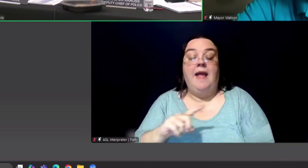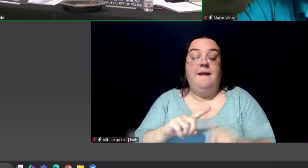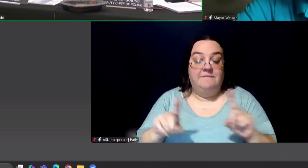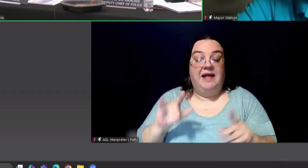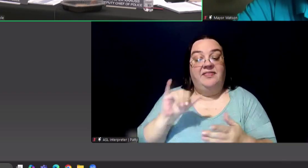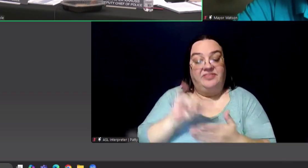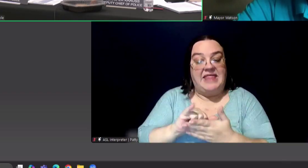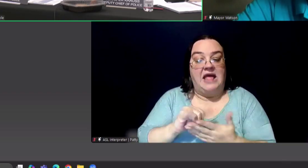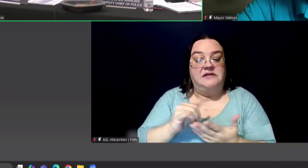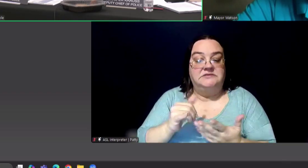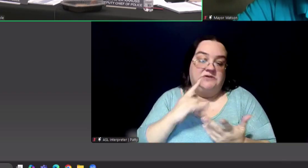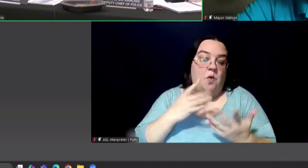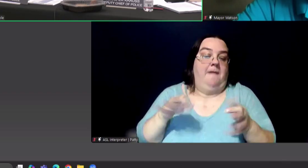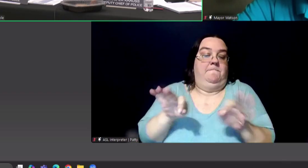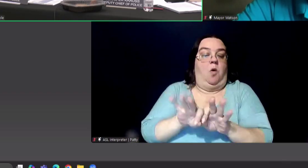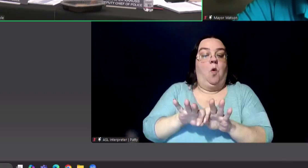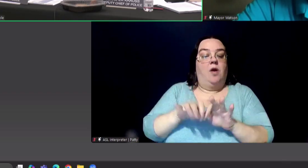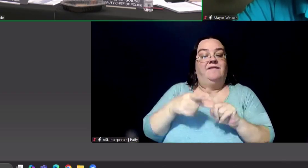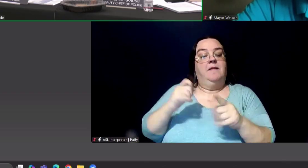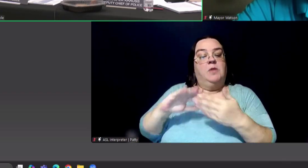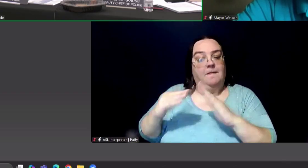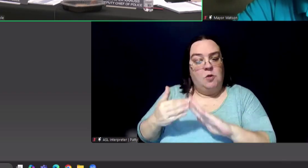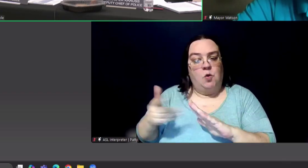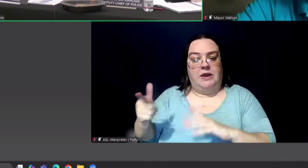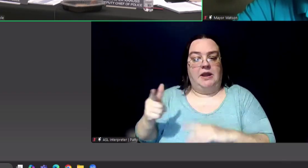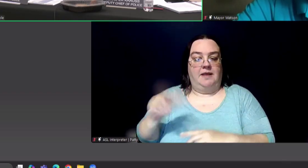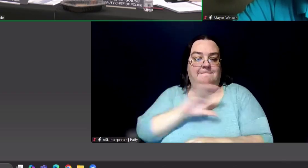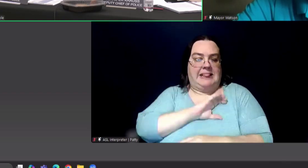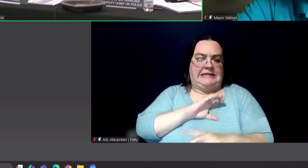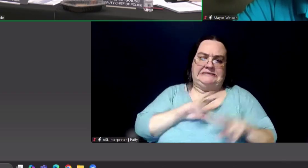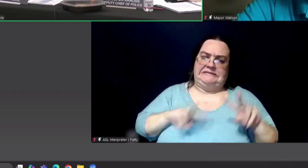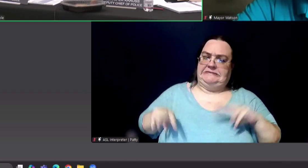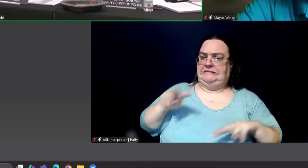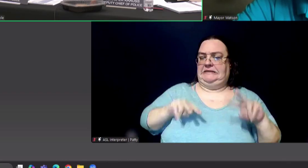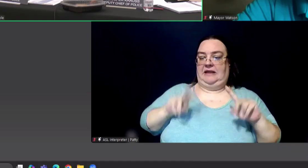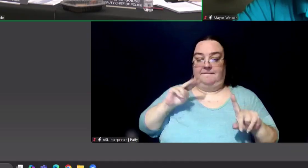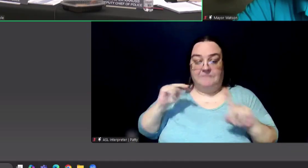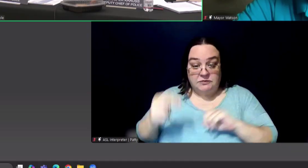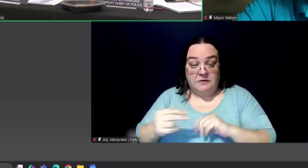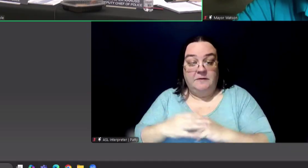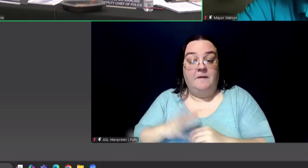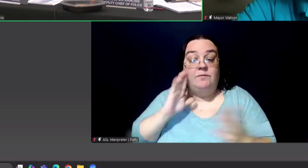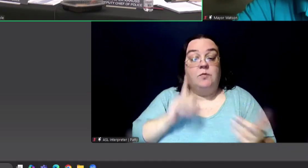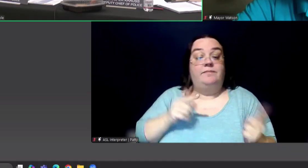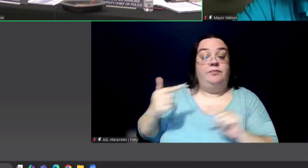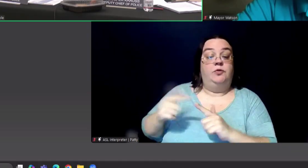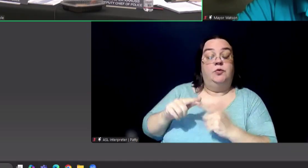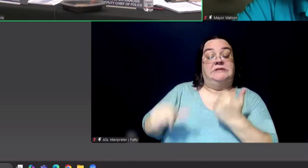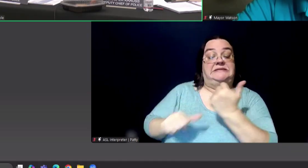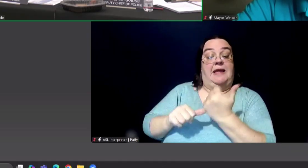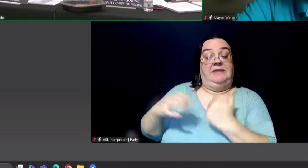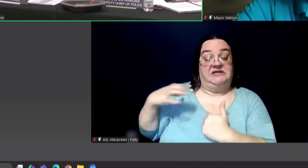policing perspective. So with that, I'm going to turn it over to the Deputy Chief for the community engagement, and then we'll take any questions.